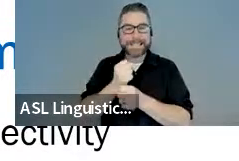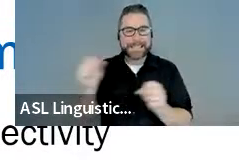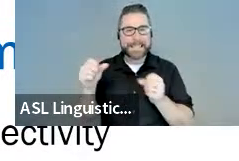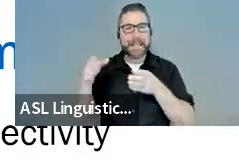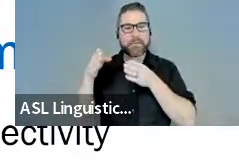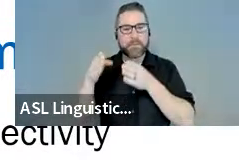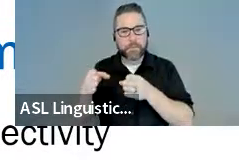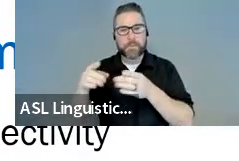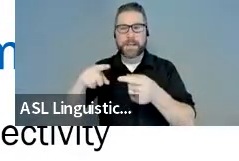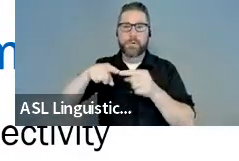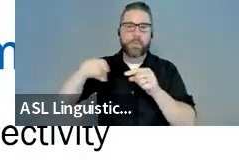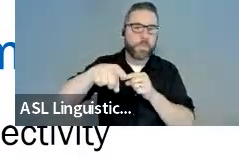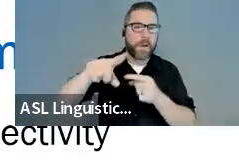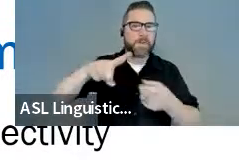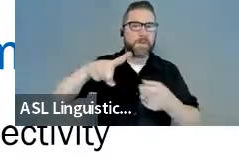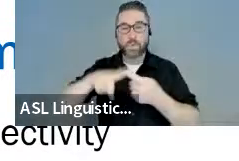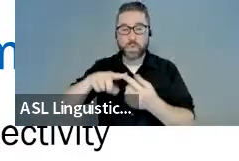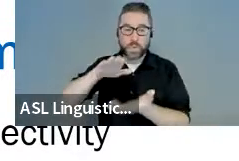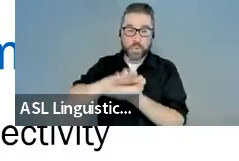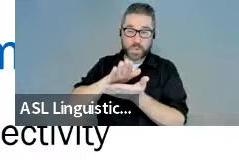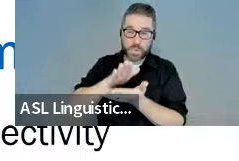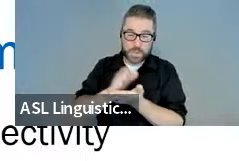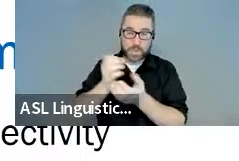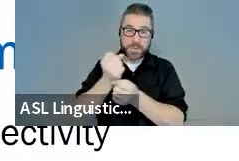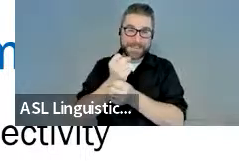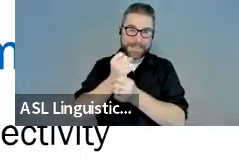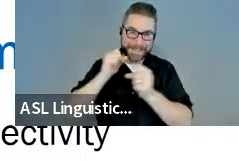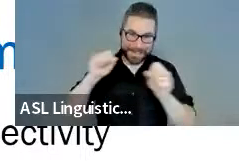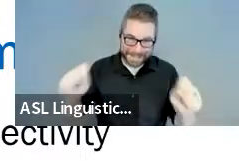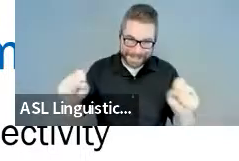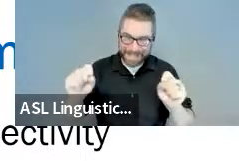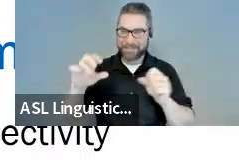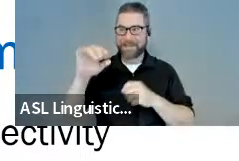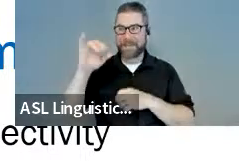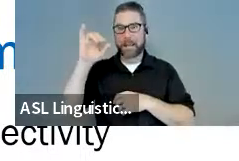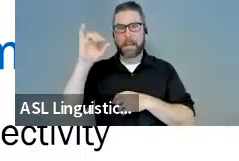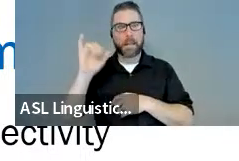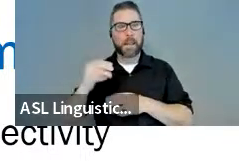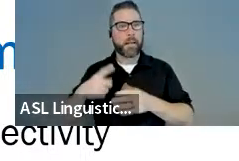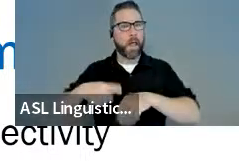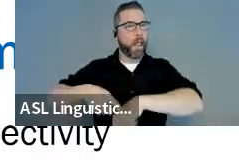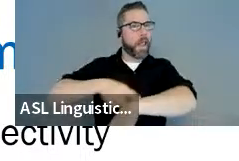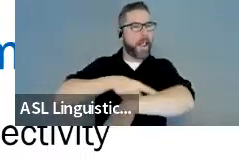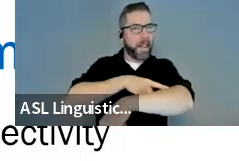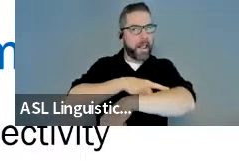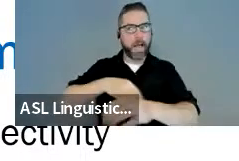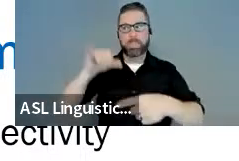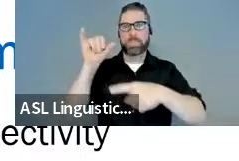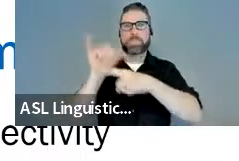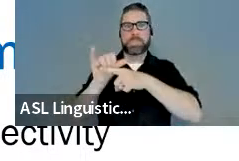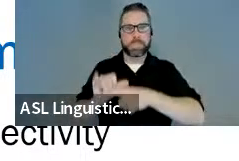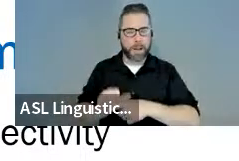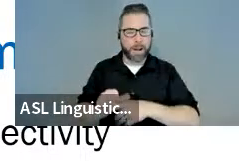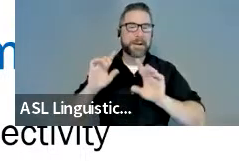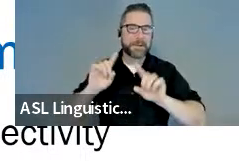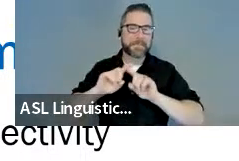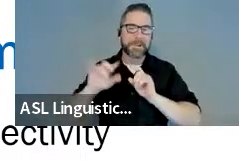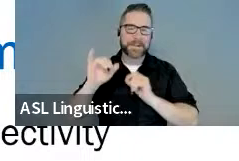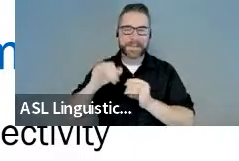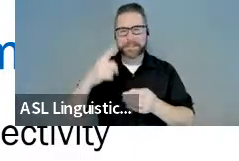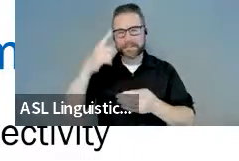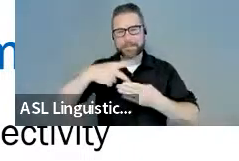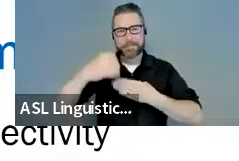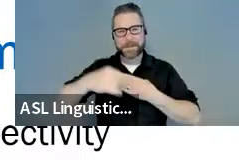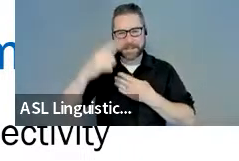name, so I appreciate our interpreters helping with that. The project description is for installation of bike lanes near several of